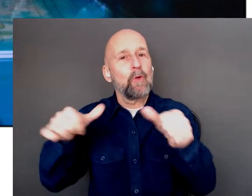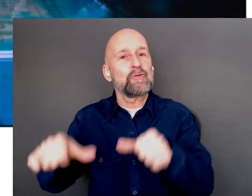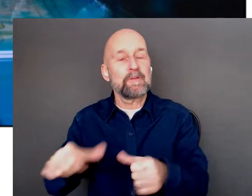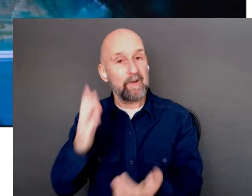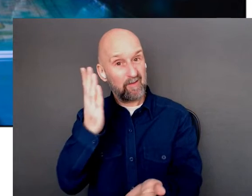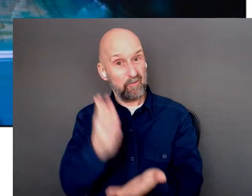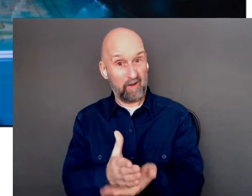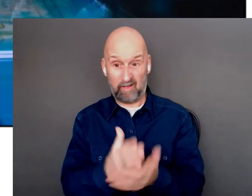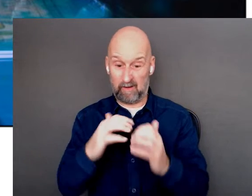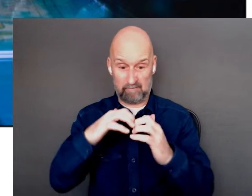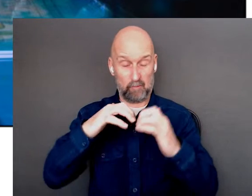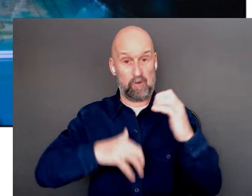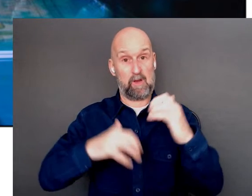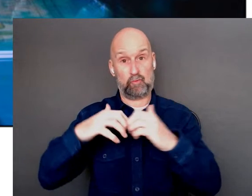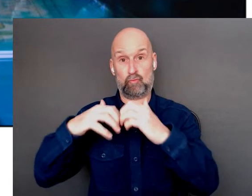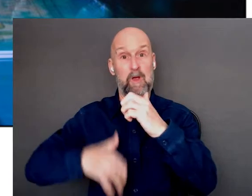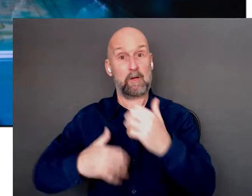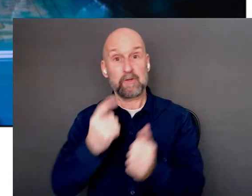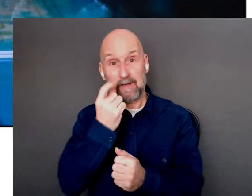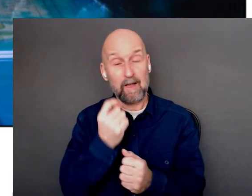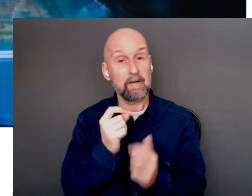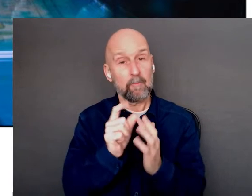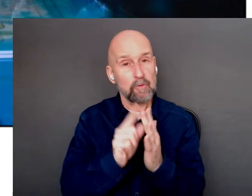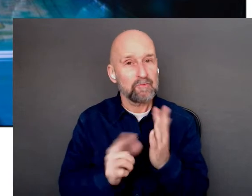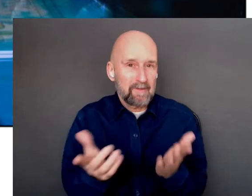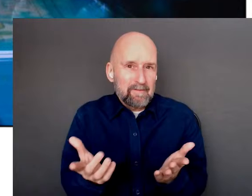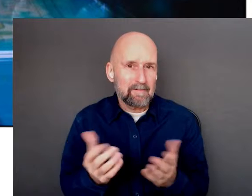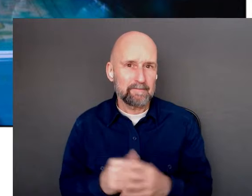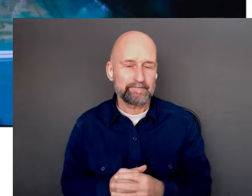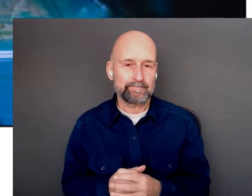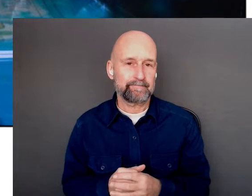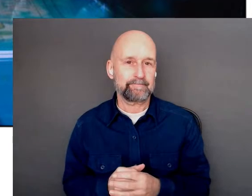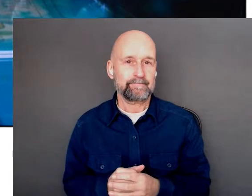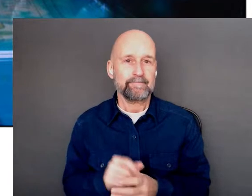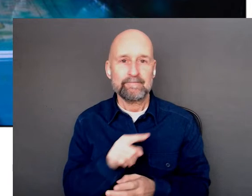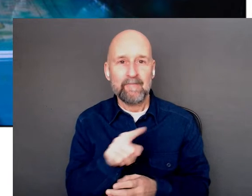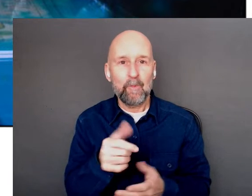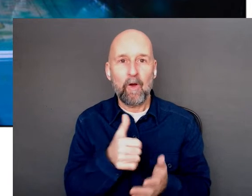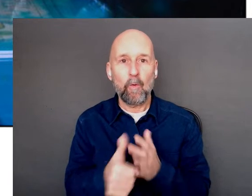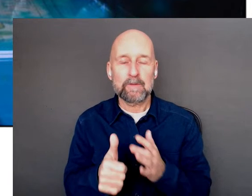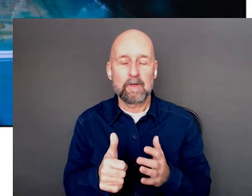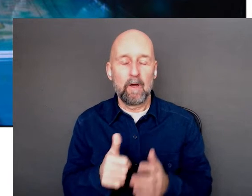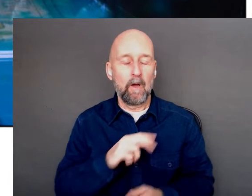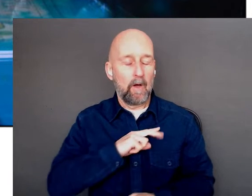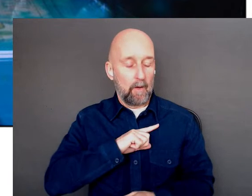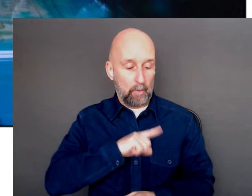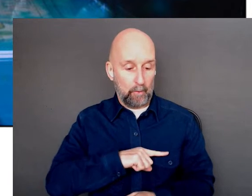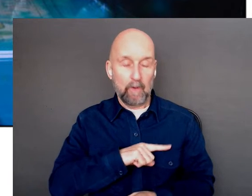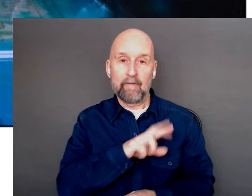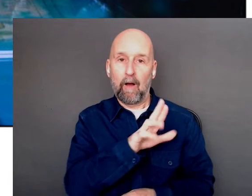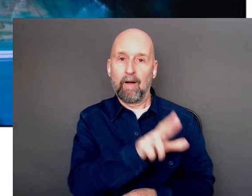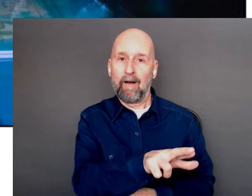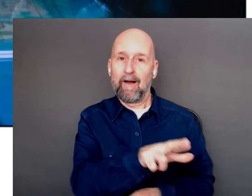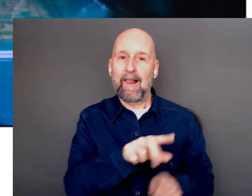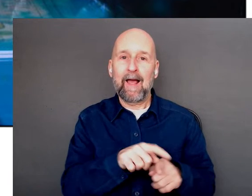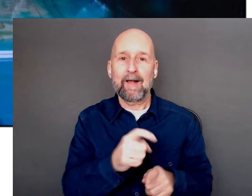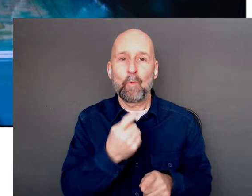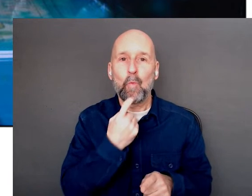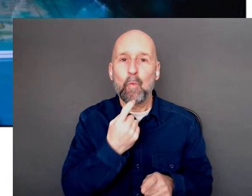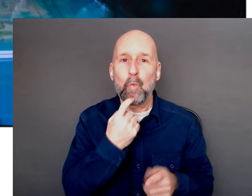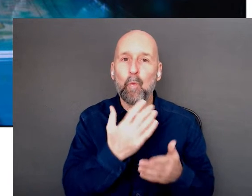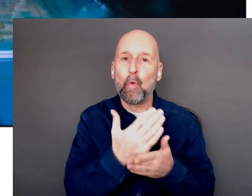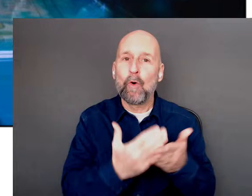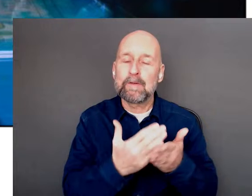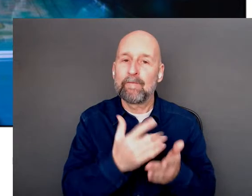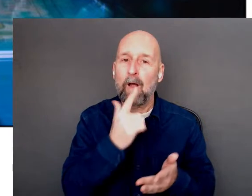every project. We can all, like we always knock on wood, because even presenting Tetra this week, we're so super happy